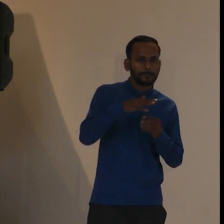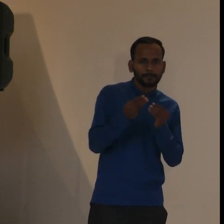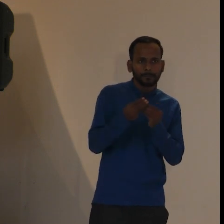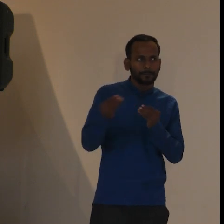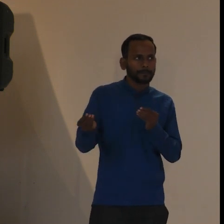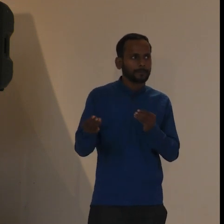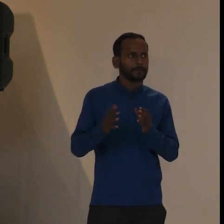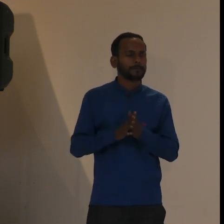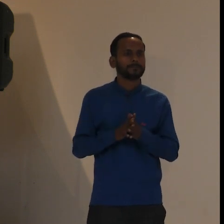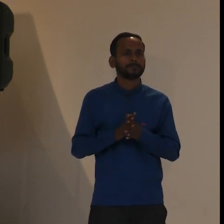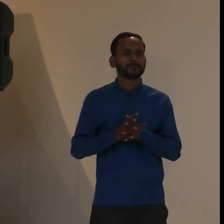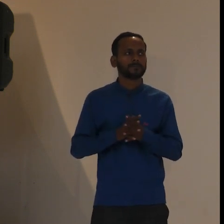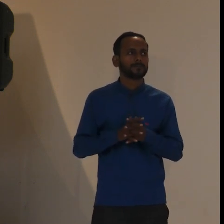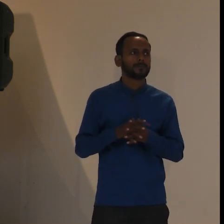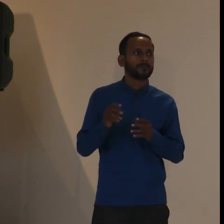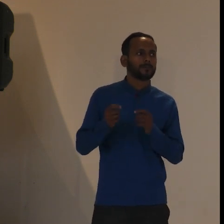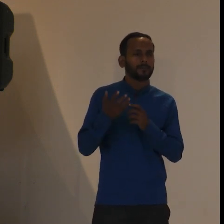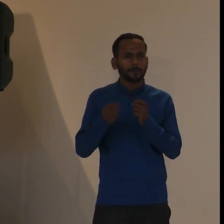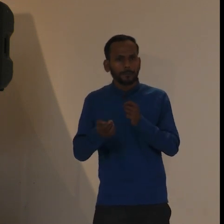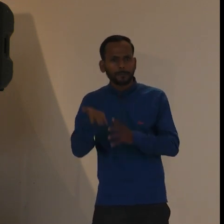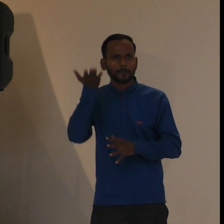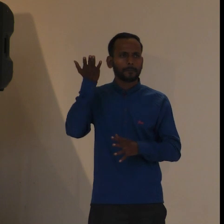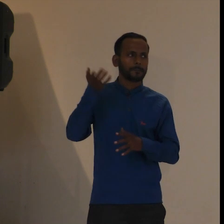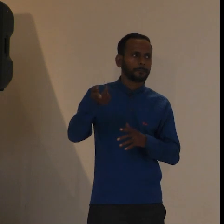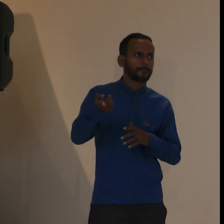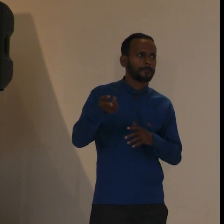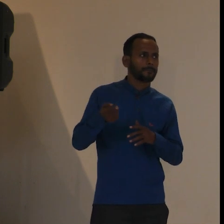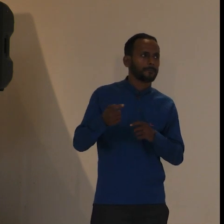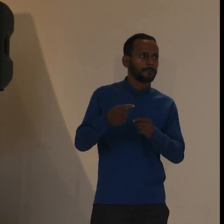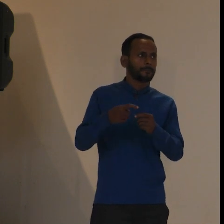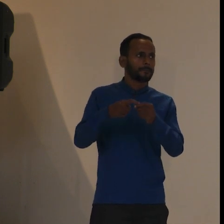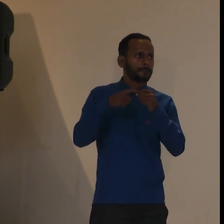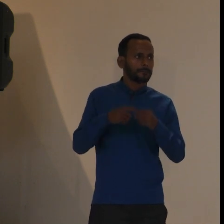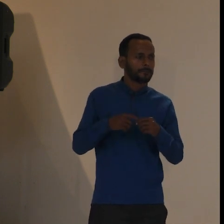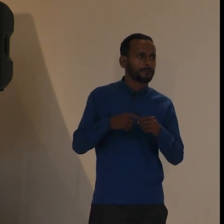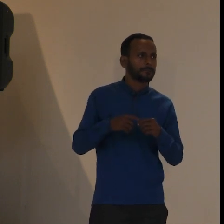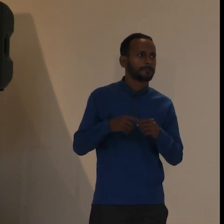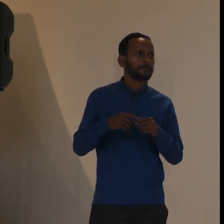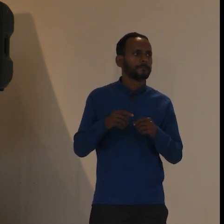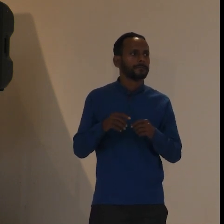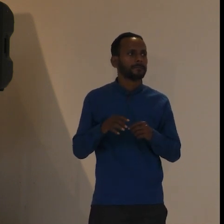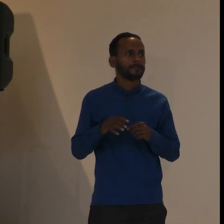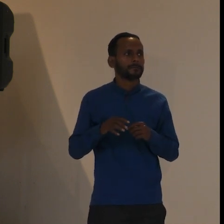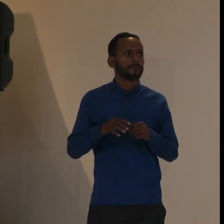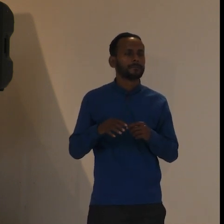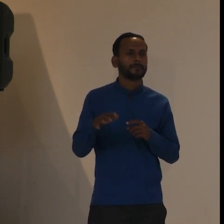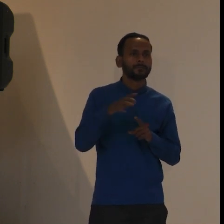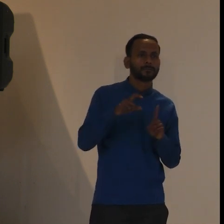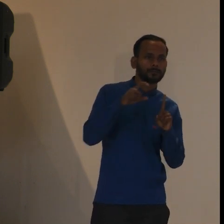have happened to the object, and now has made its way to the Museum of Christian Art, tells us that there was, if not an